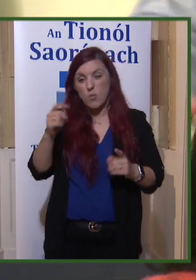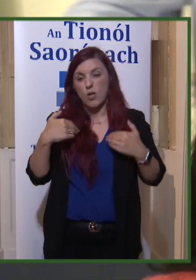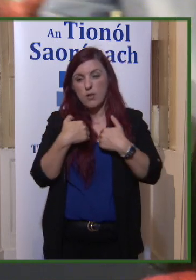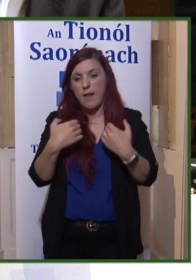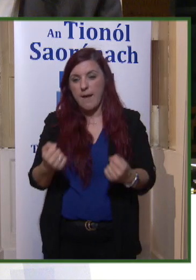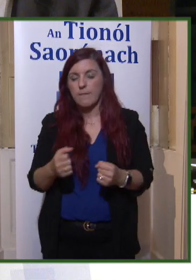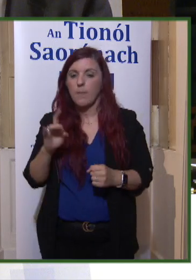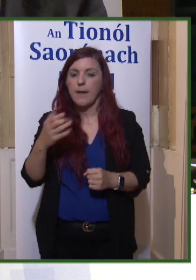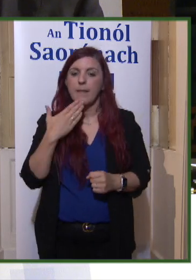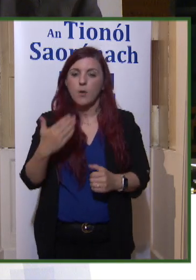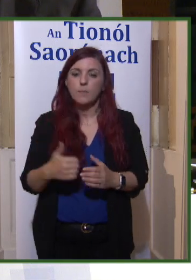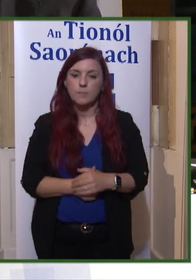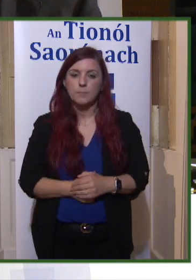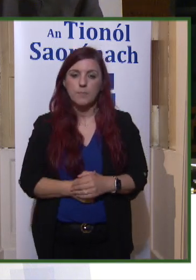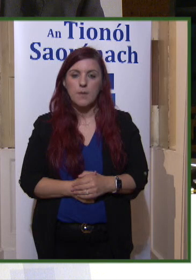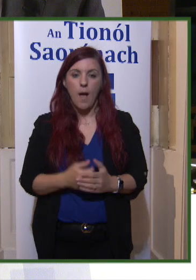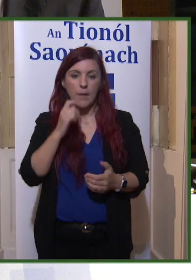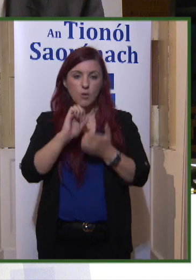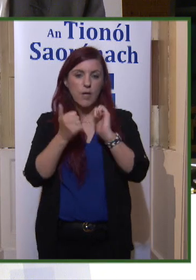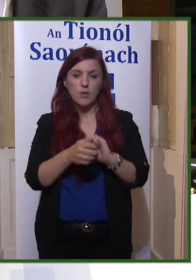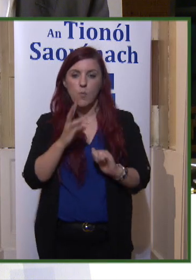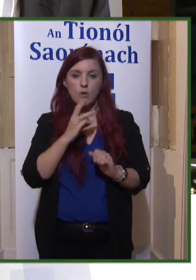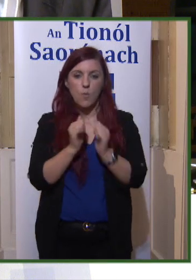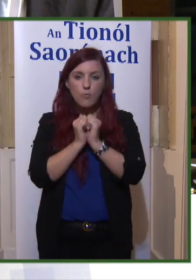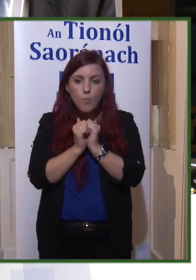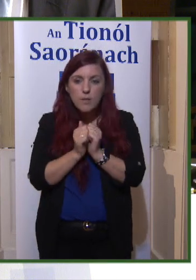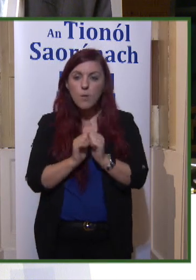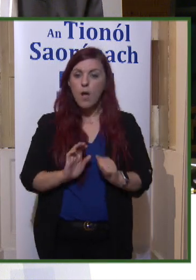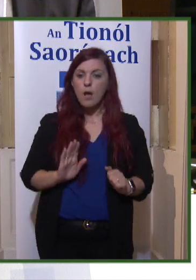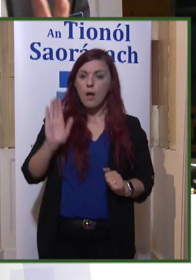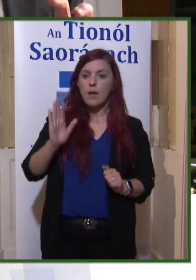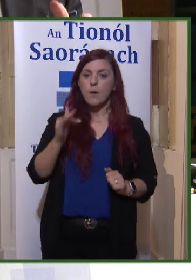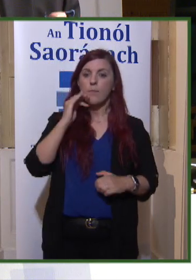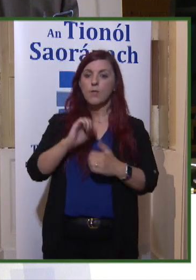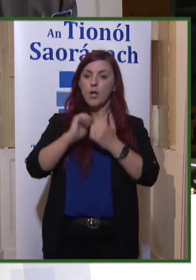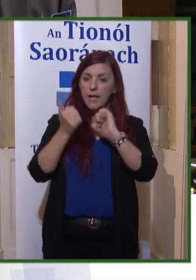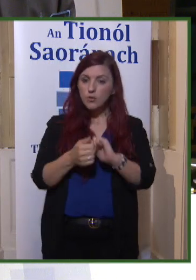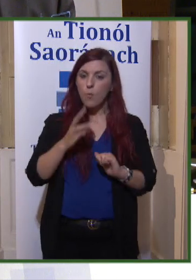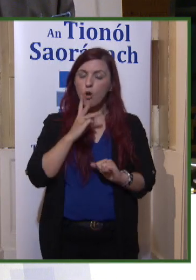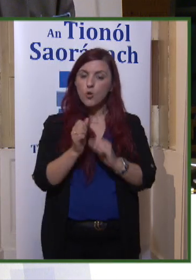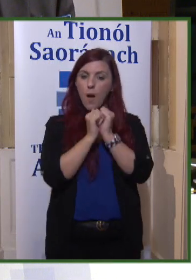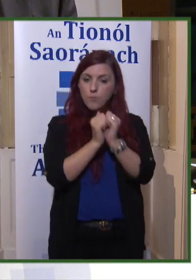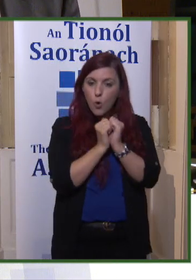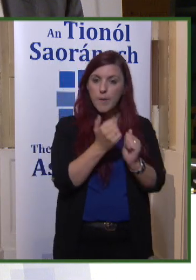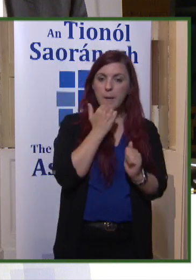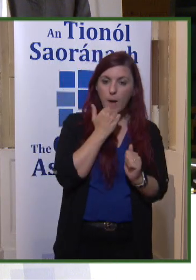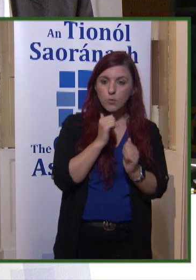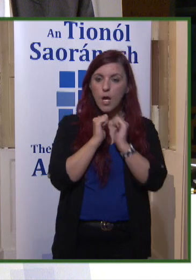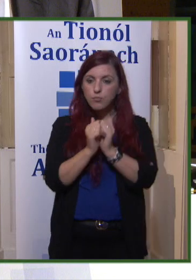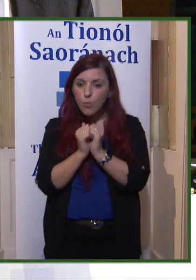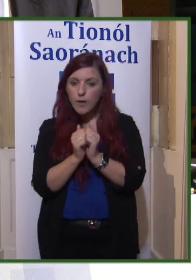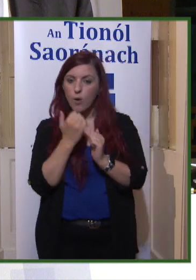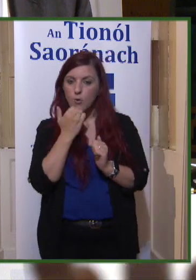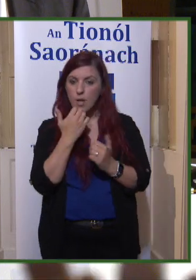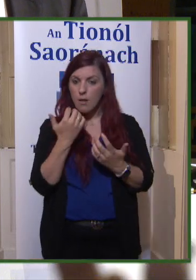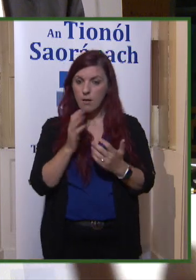Okay, thanks. Can we go with the appropriate wording? Well, just show of hands, maybe, Chairman. If we use the word appropriate amount, appropriate figure, can we just get a show of